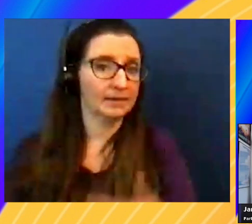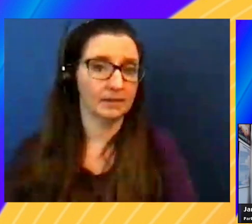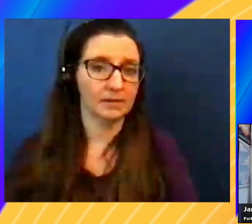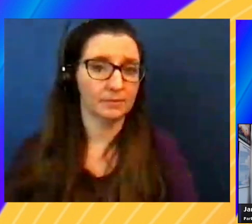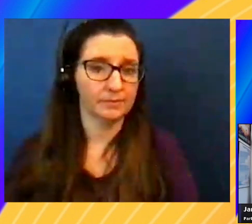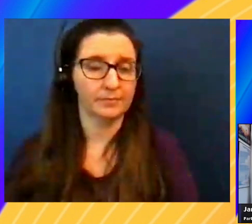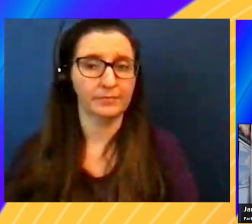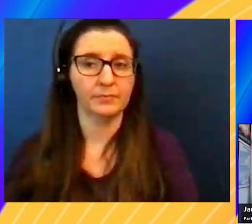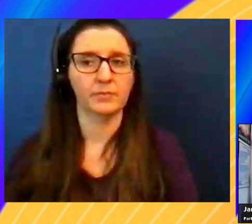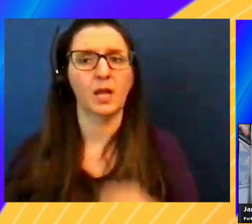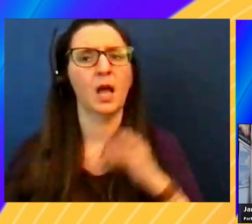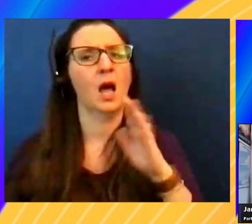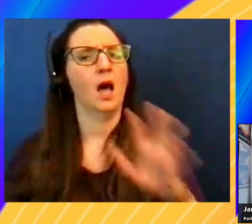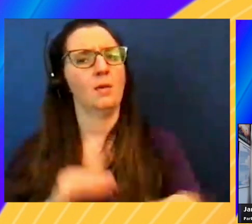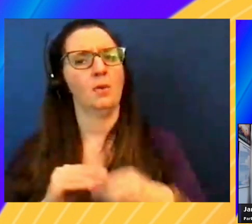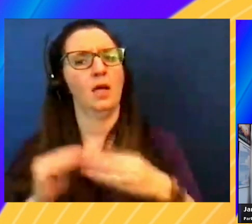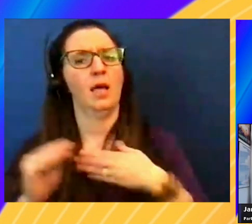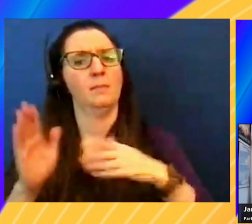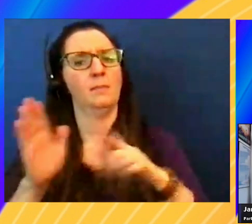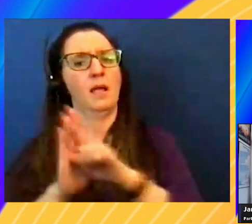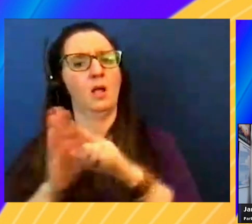to add my alarm name.